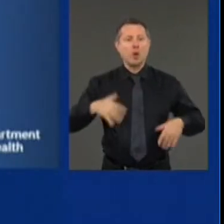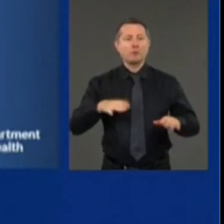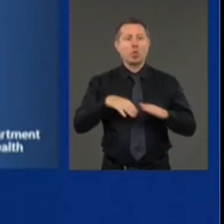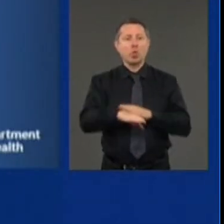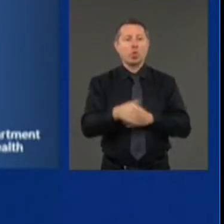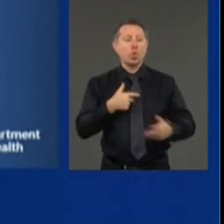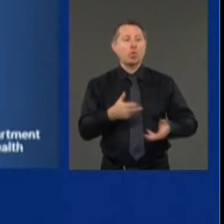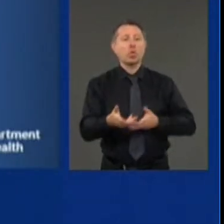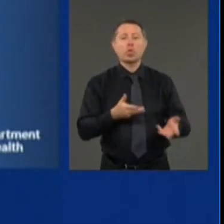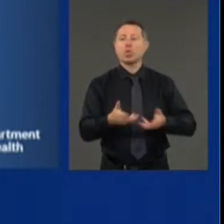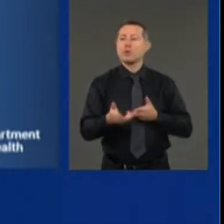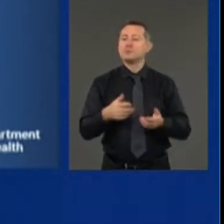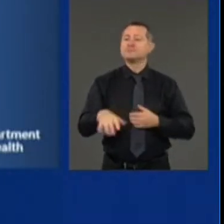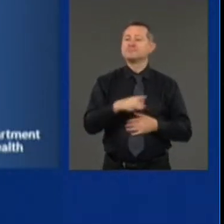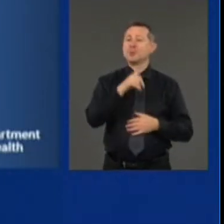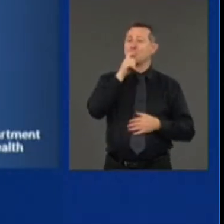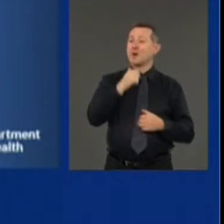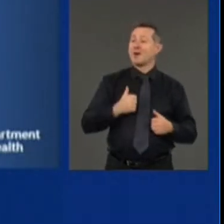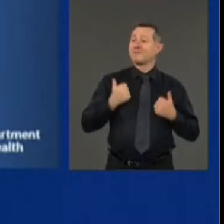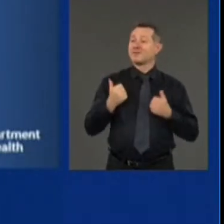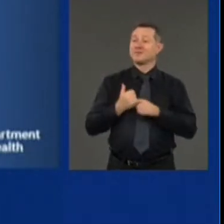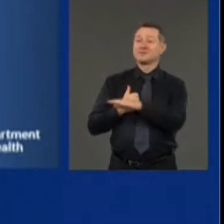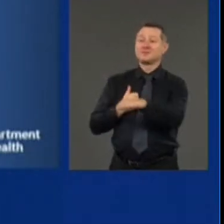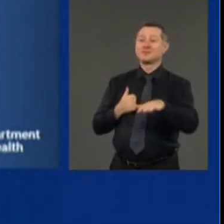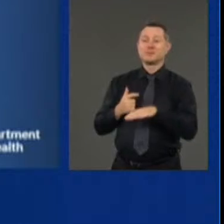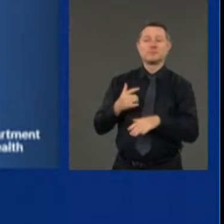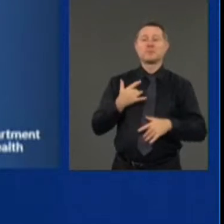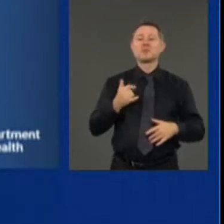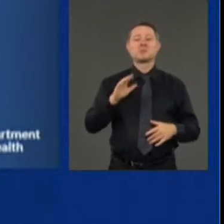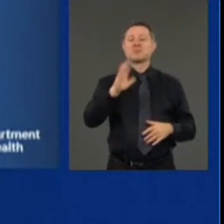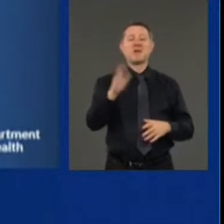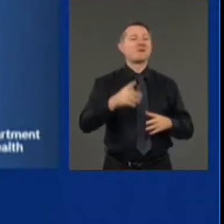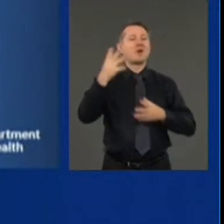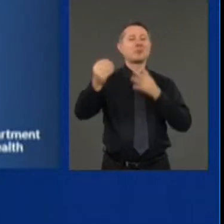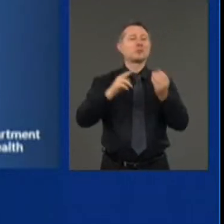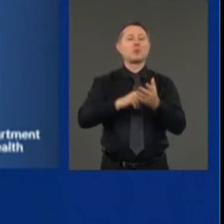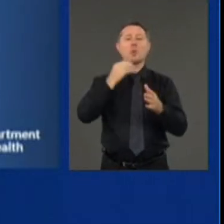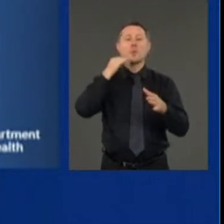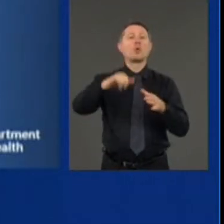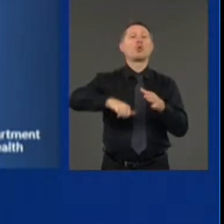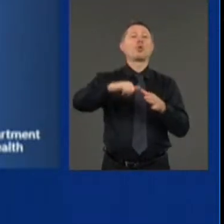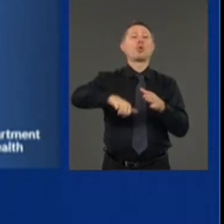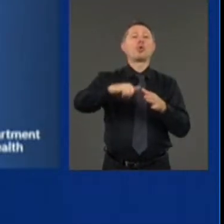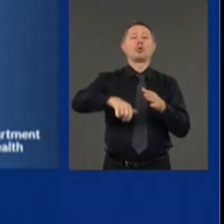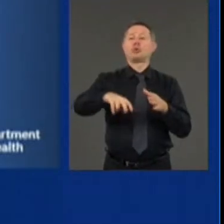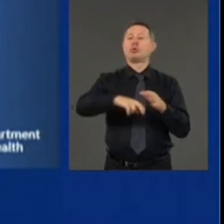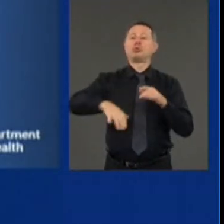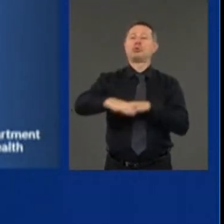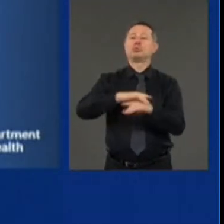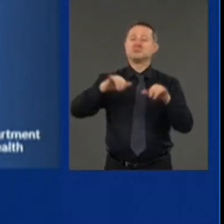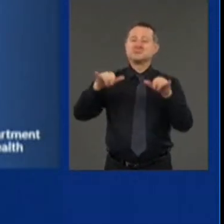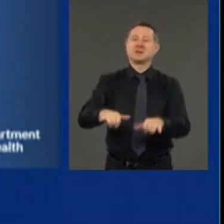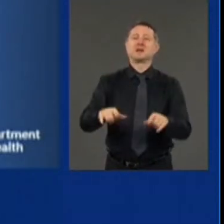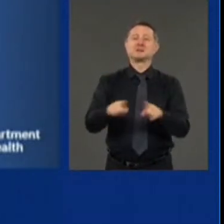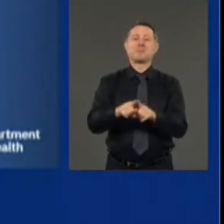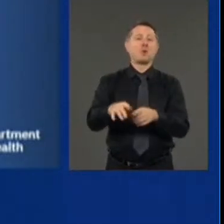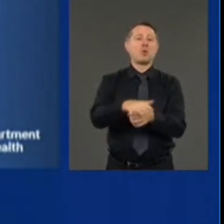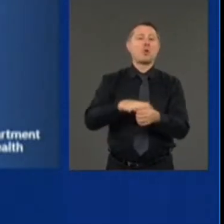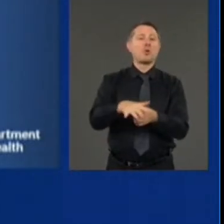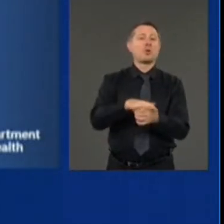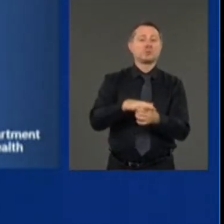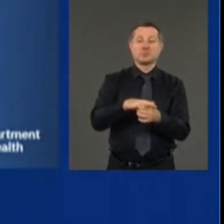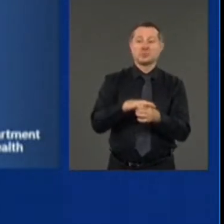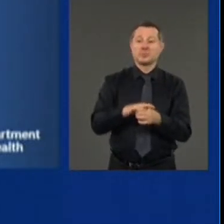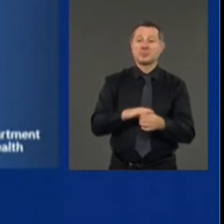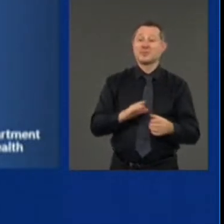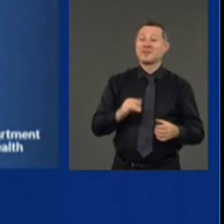home residents don't leave the facility very often. Remember, these are their homes, their familiar surroundings, particularly those who are